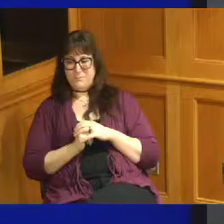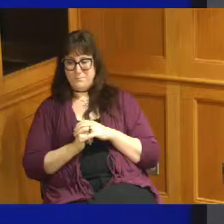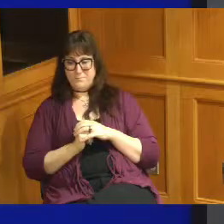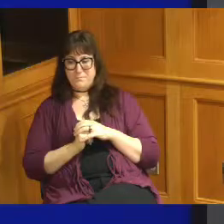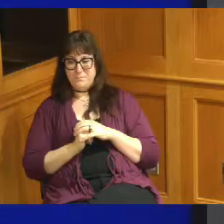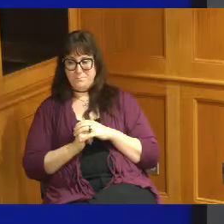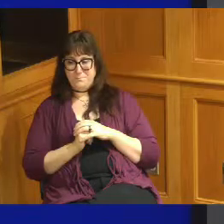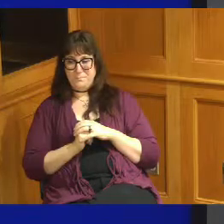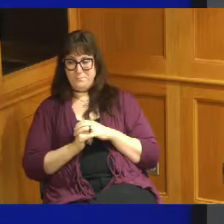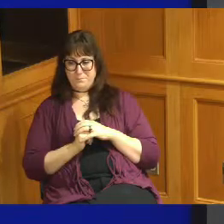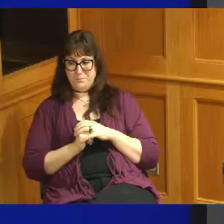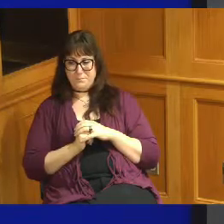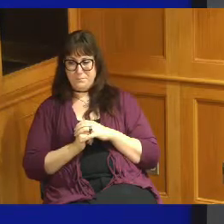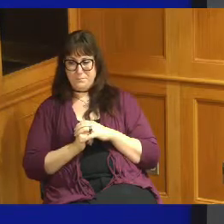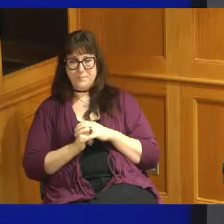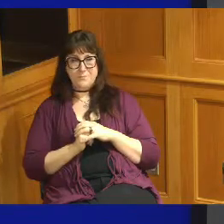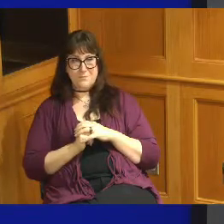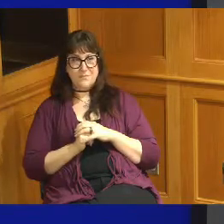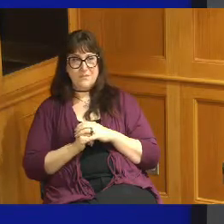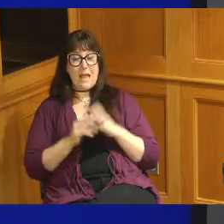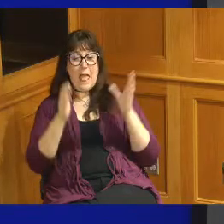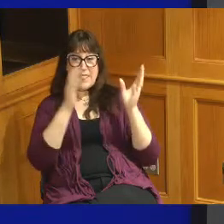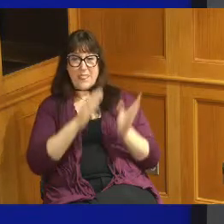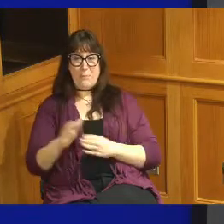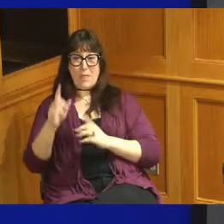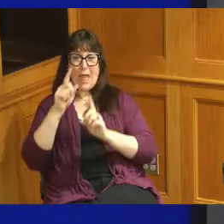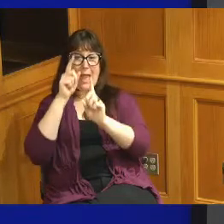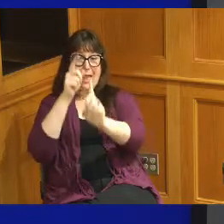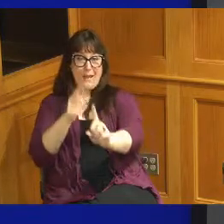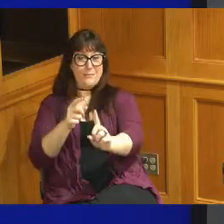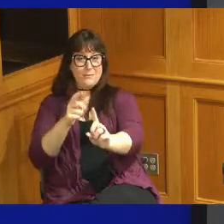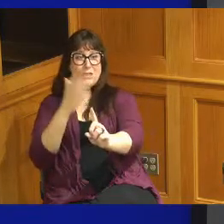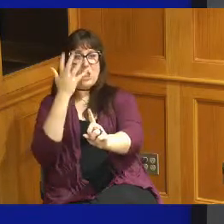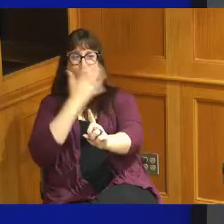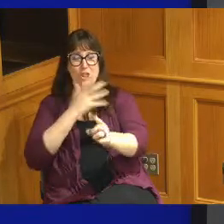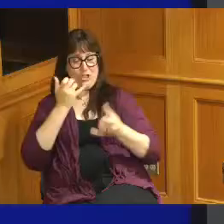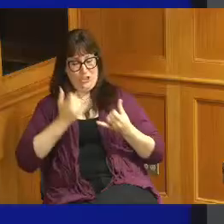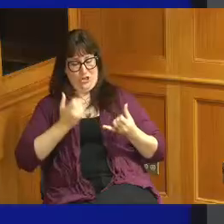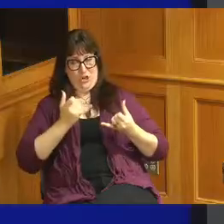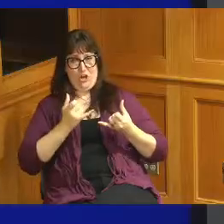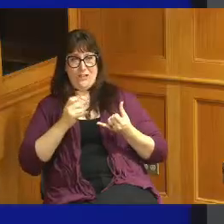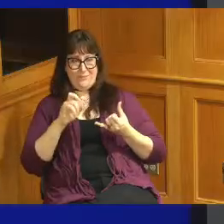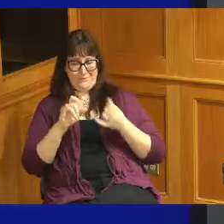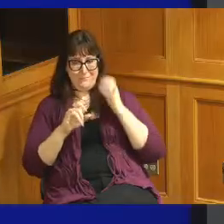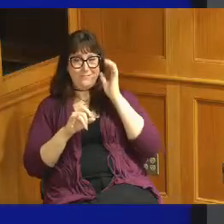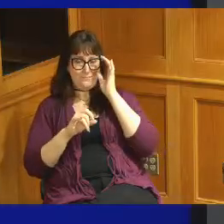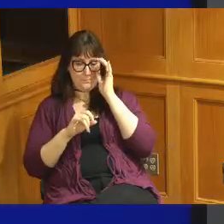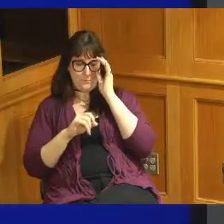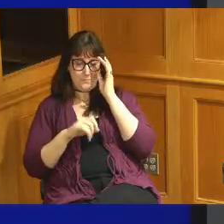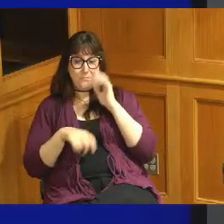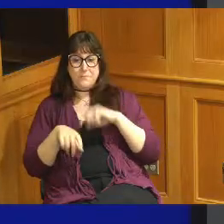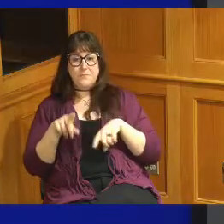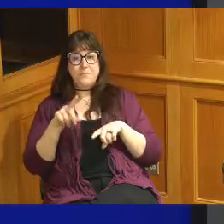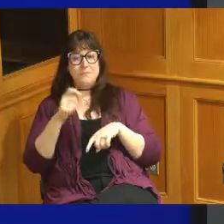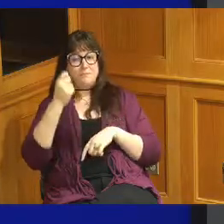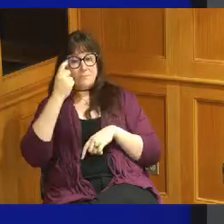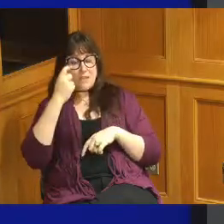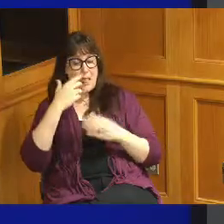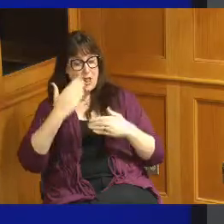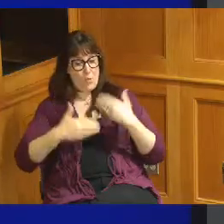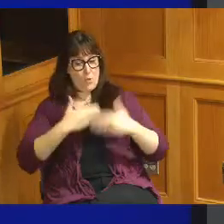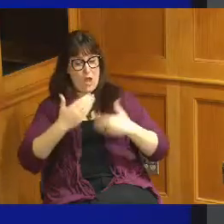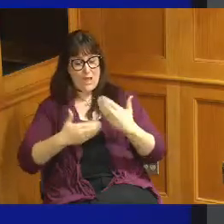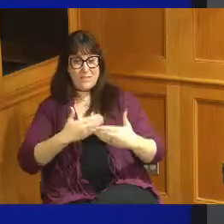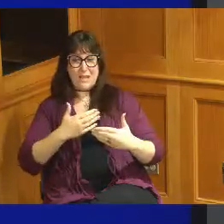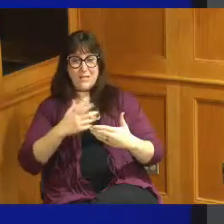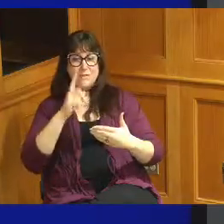And then this is the site plan for it. It looks very much like the current property. But the process in the state of Ohio for